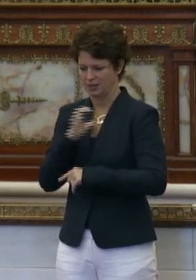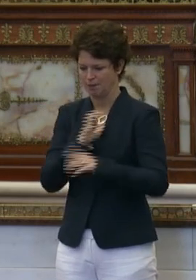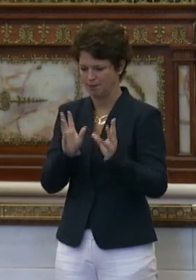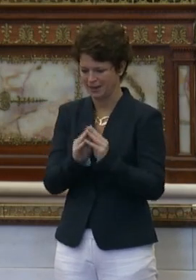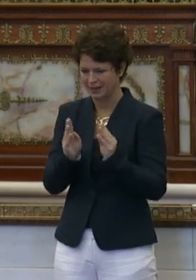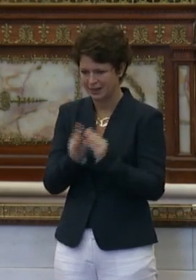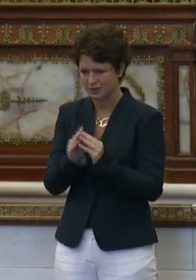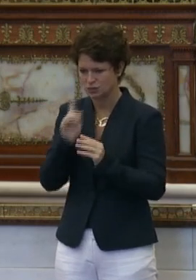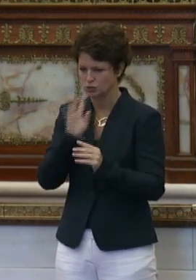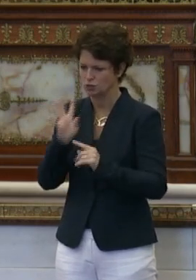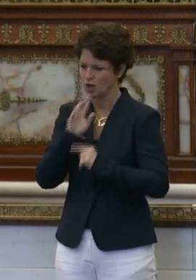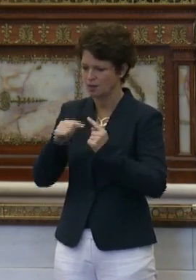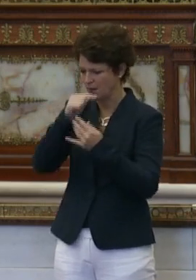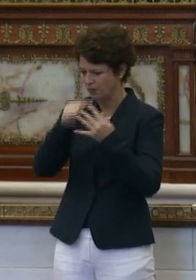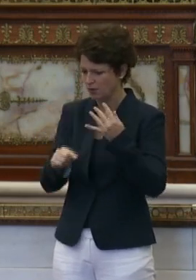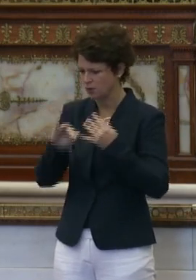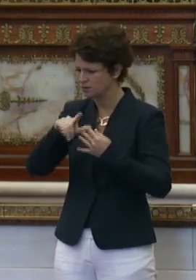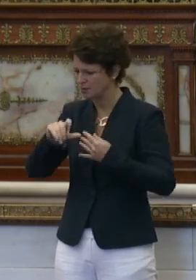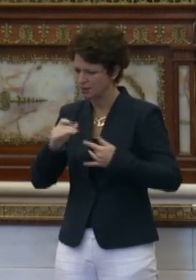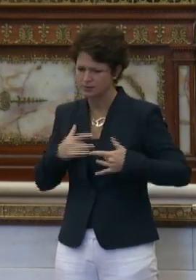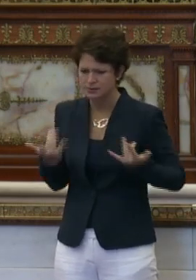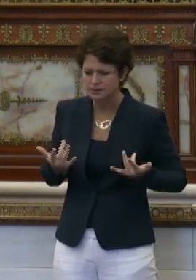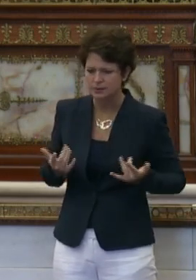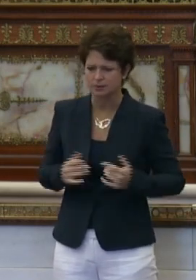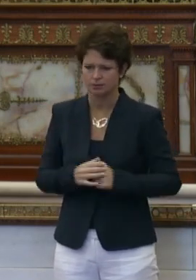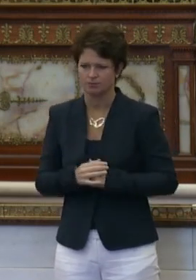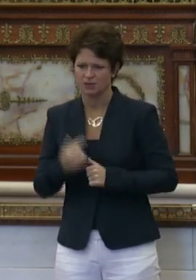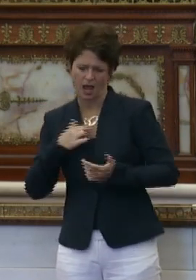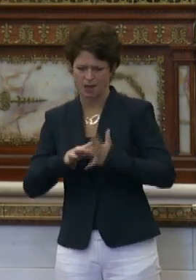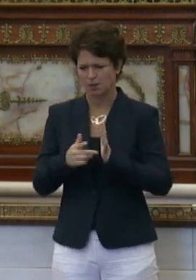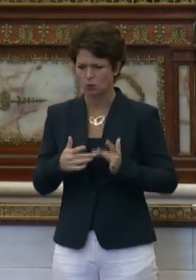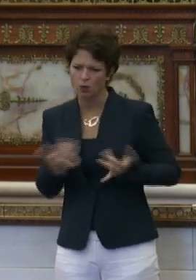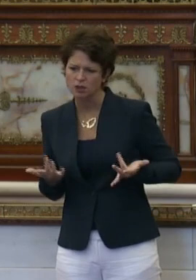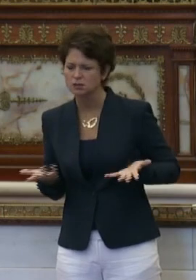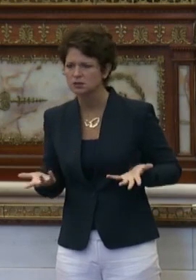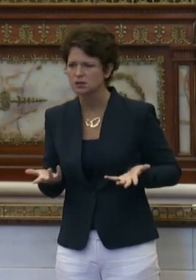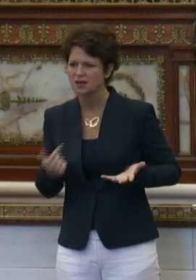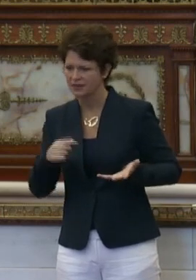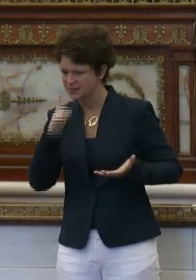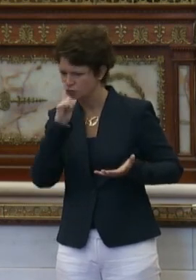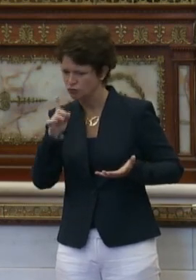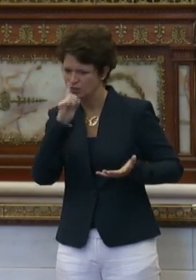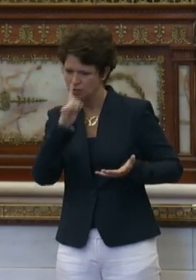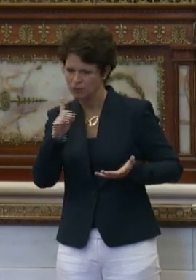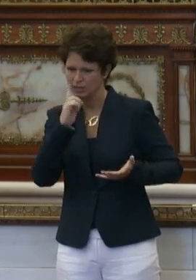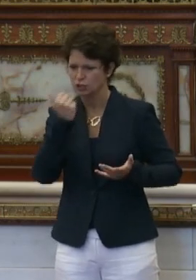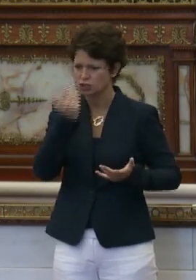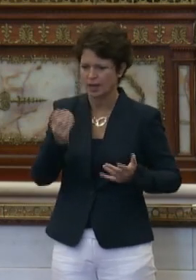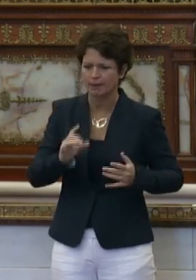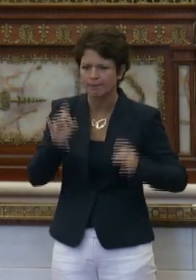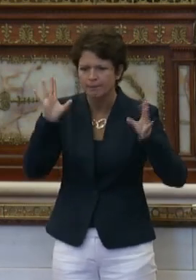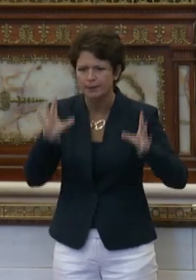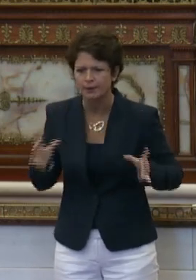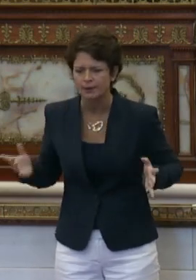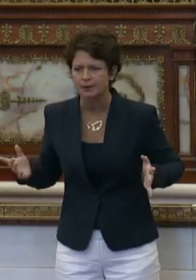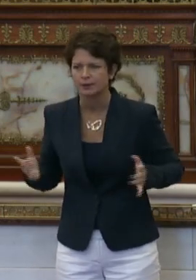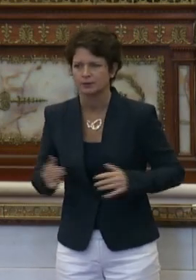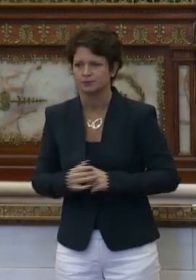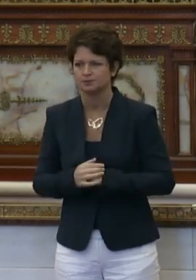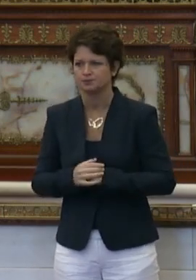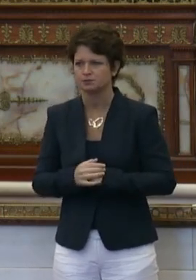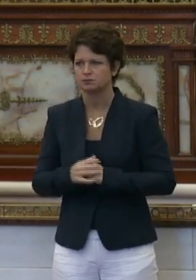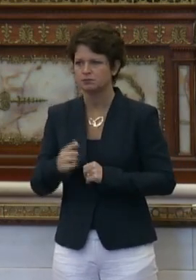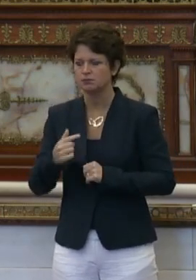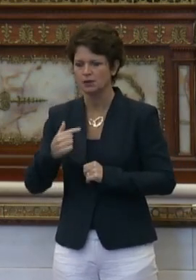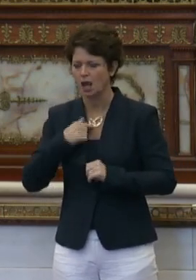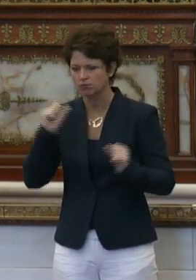even speak on these bills? I mean, this is really a shame. I mean, I'm